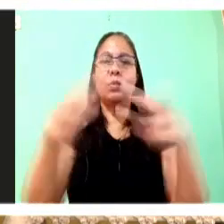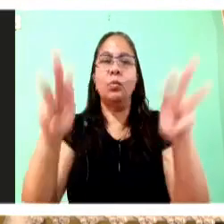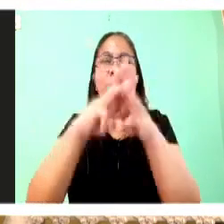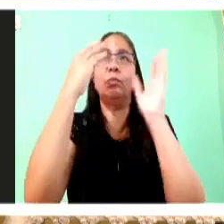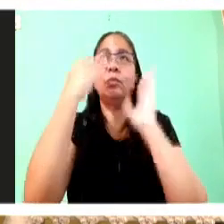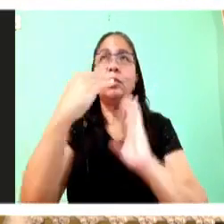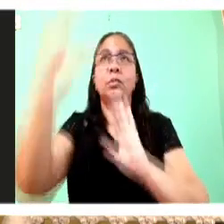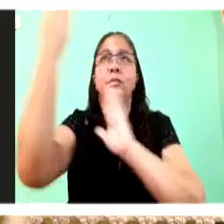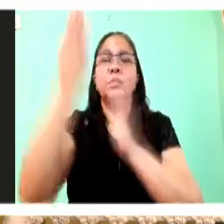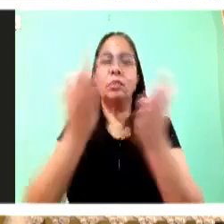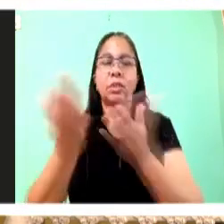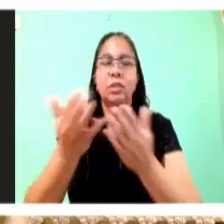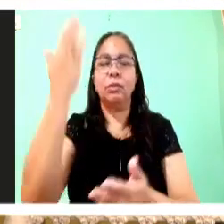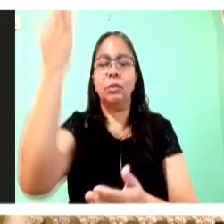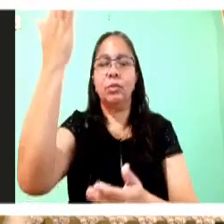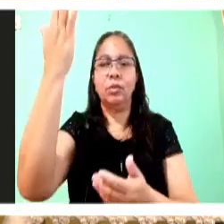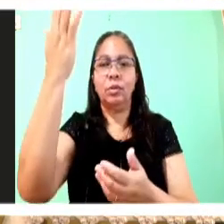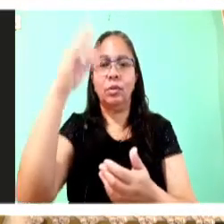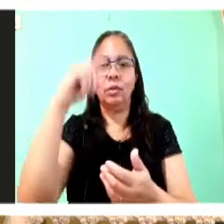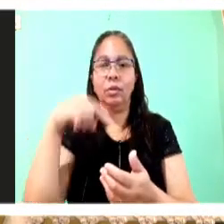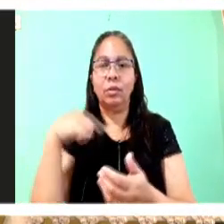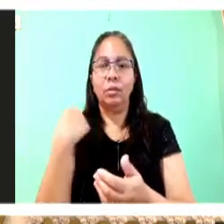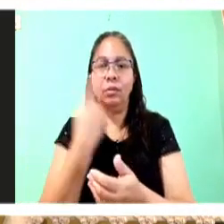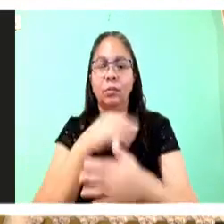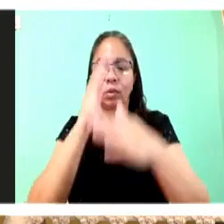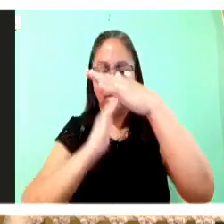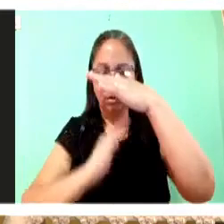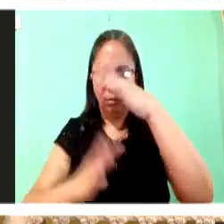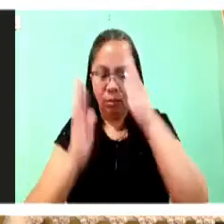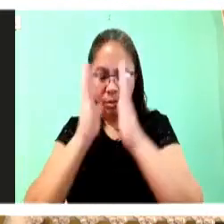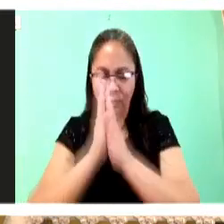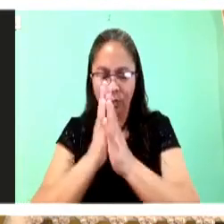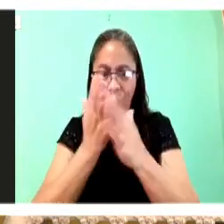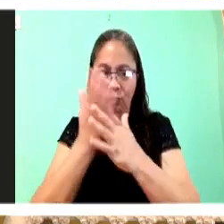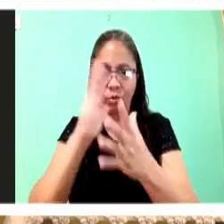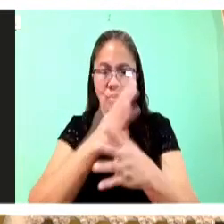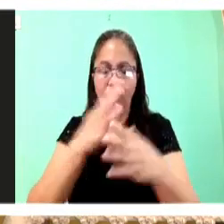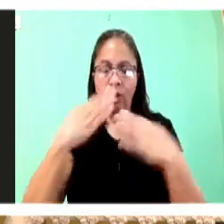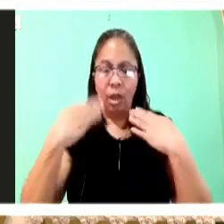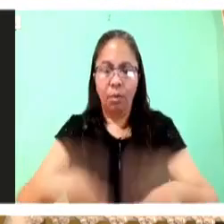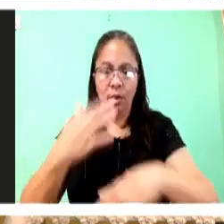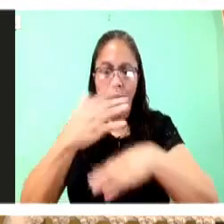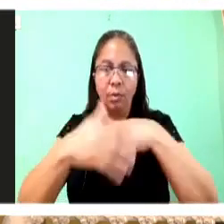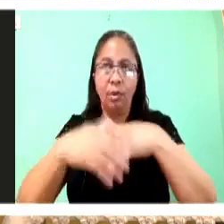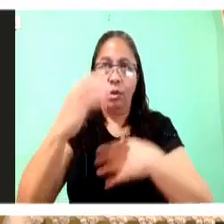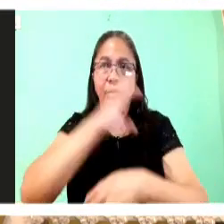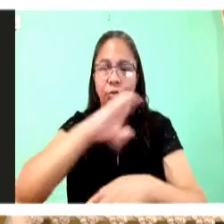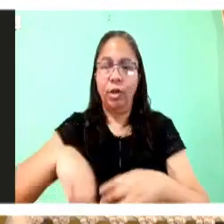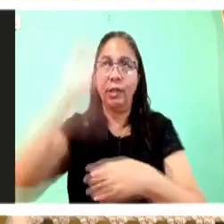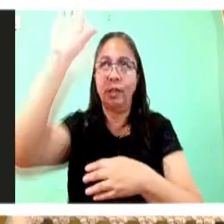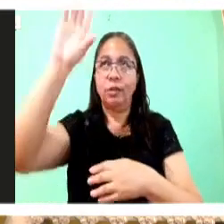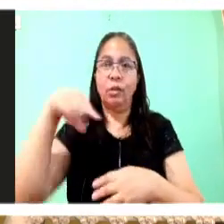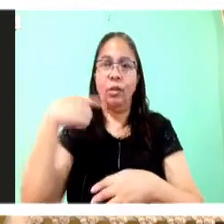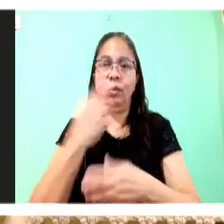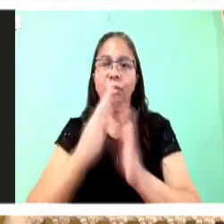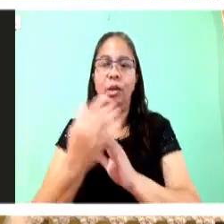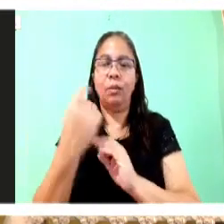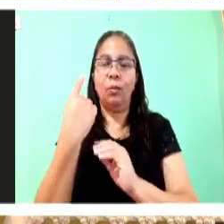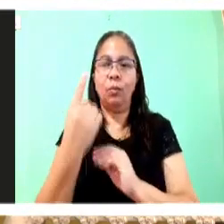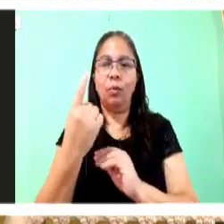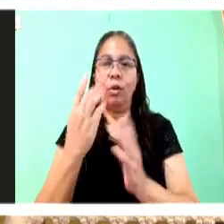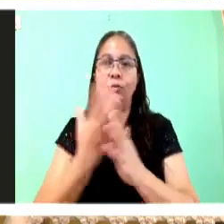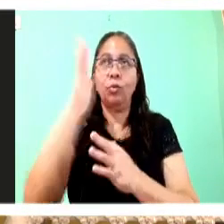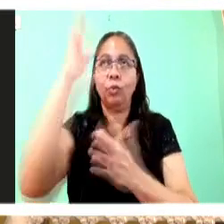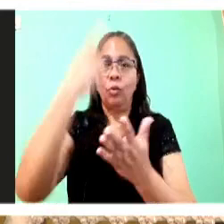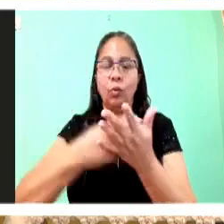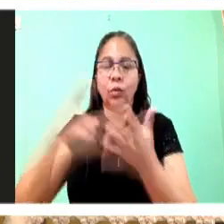presence and minister to you. Humbly we pray that partaking of the body and blood of Christ, we may be gathered into one by your Holy